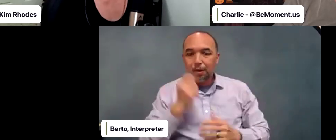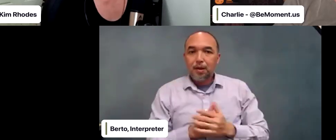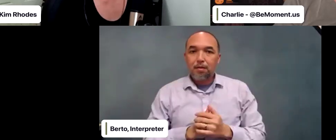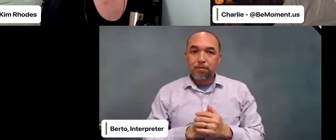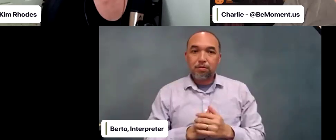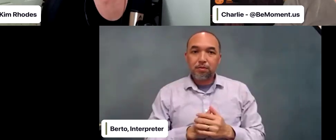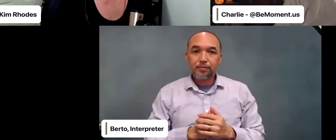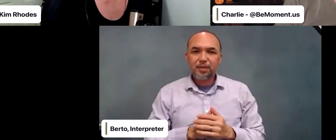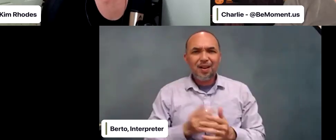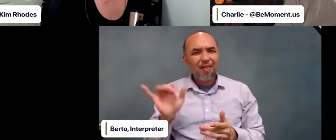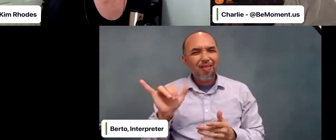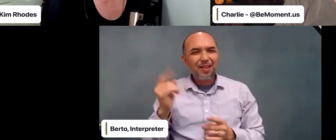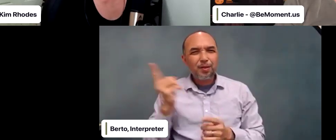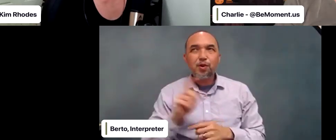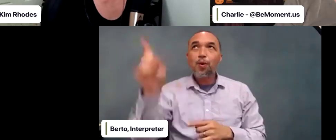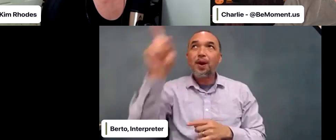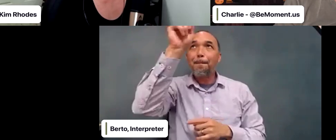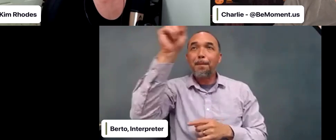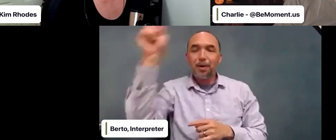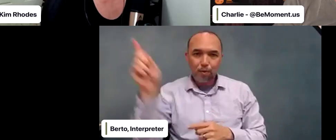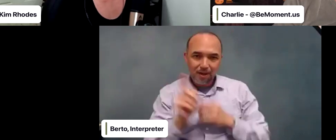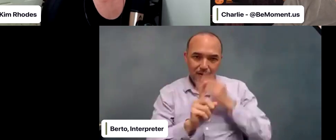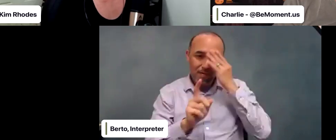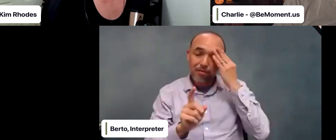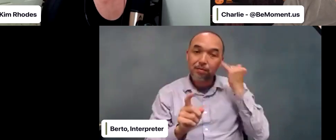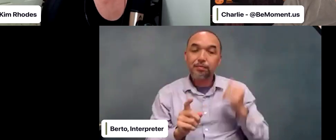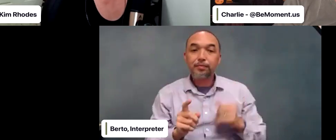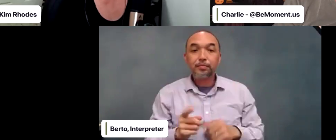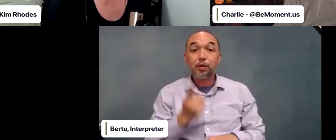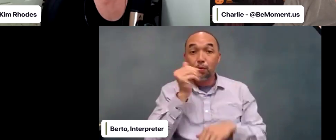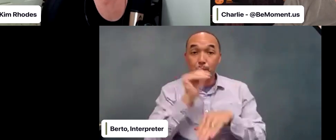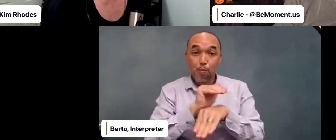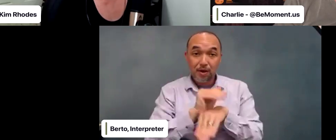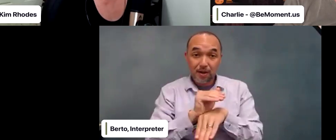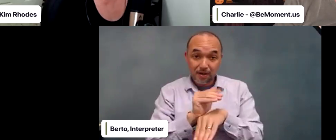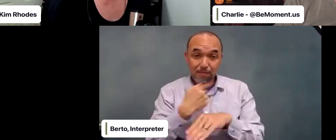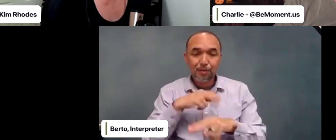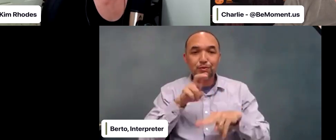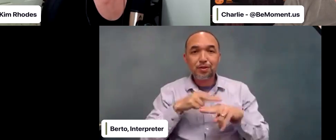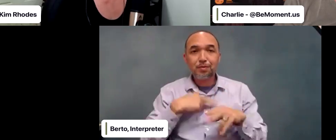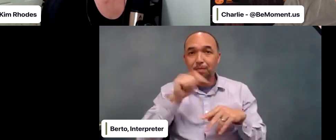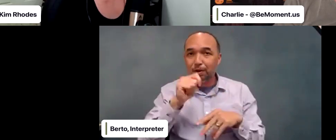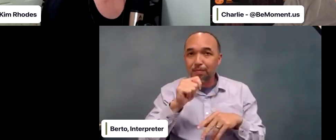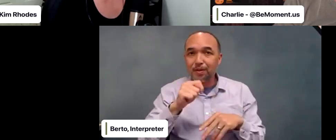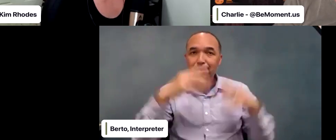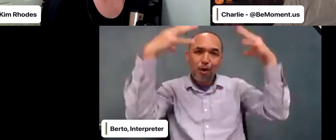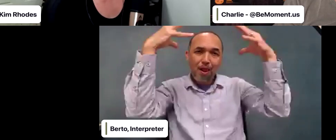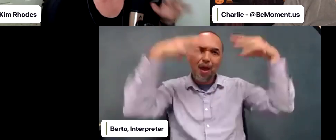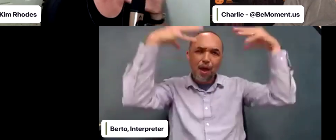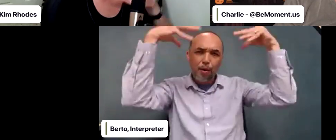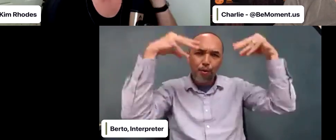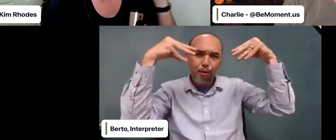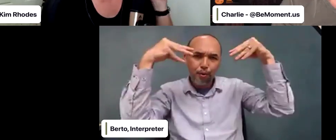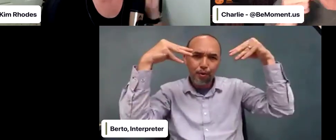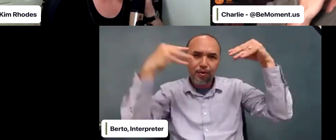the details, but I was sitting in my apartment one night with the lights down low, feeling very, very sorry for myself. Um, just